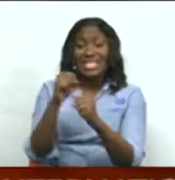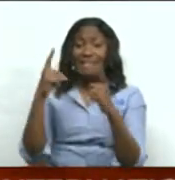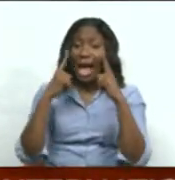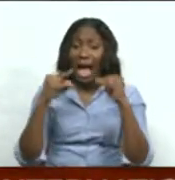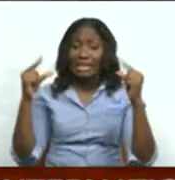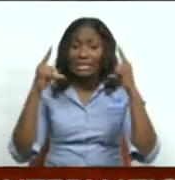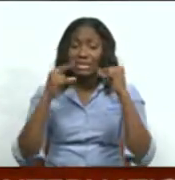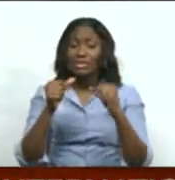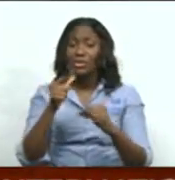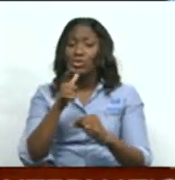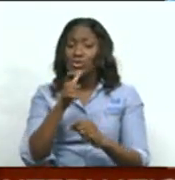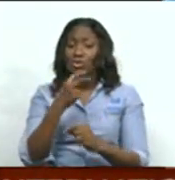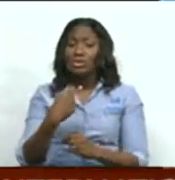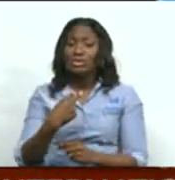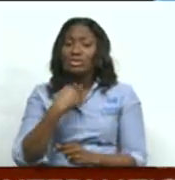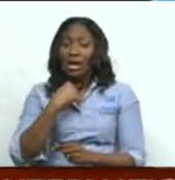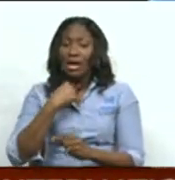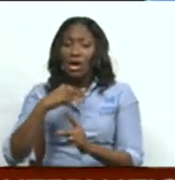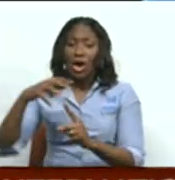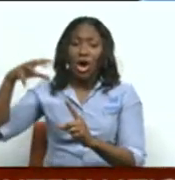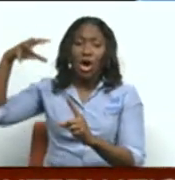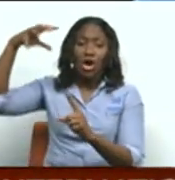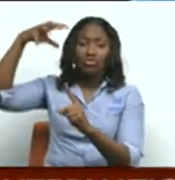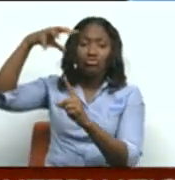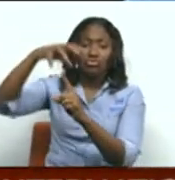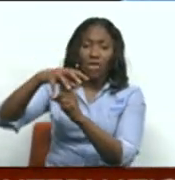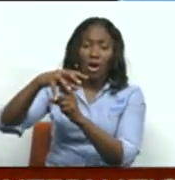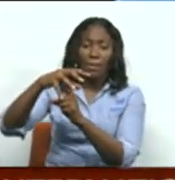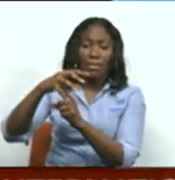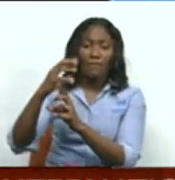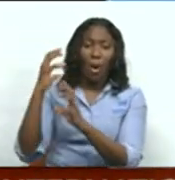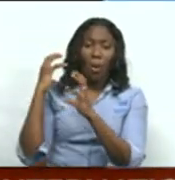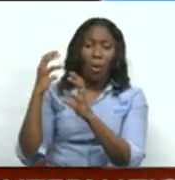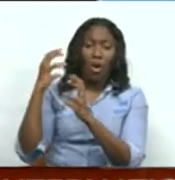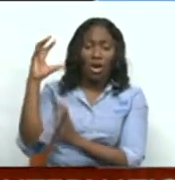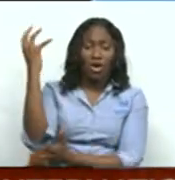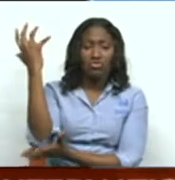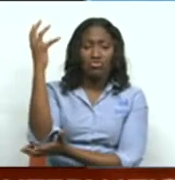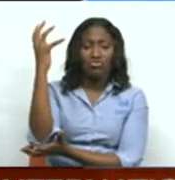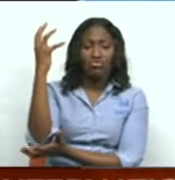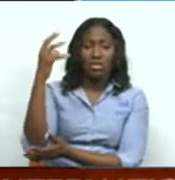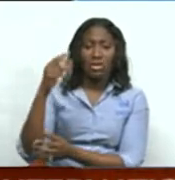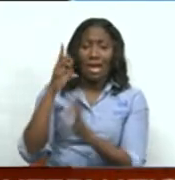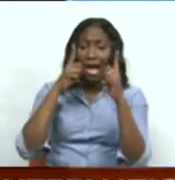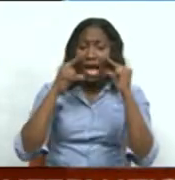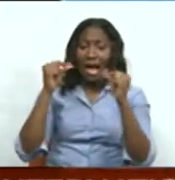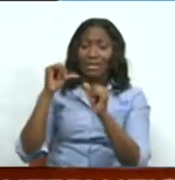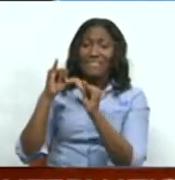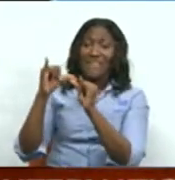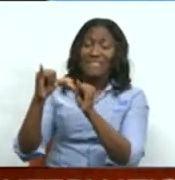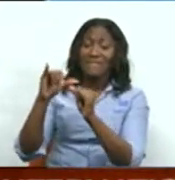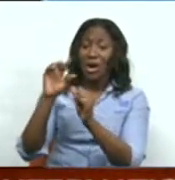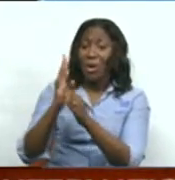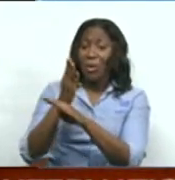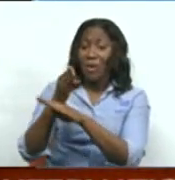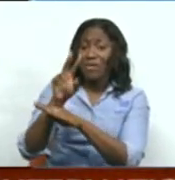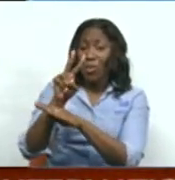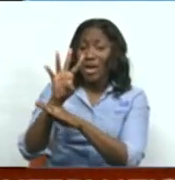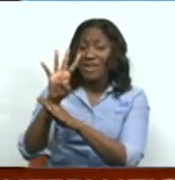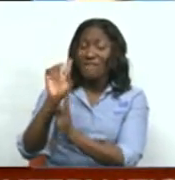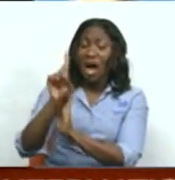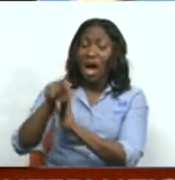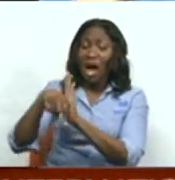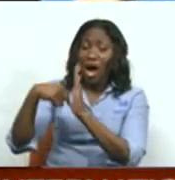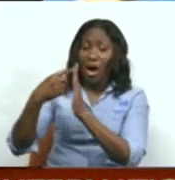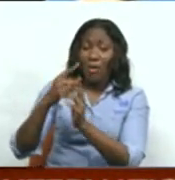Prince, stranded at the top of a 50-foot coconut tree. Prince had been stranded for over 24 hours as members of the Hunter Search